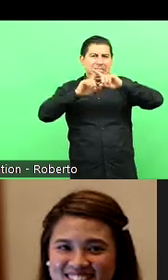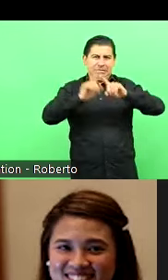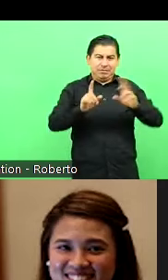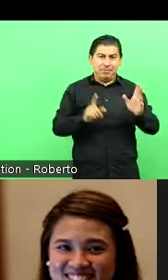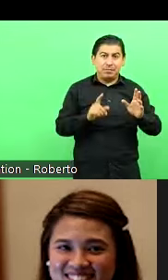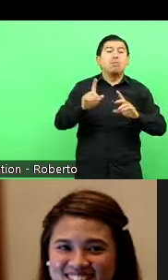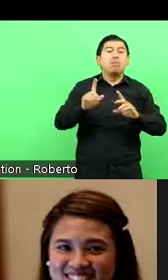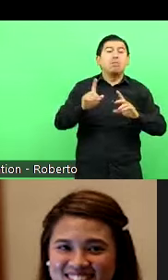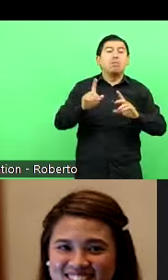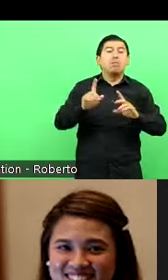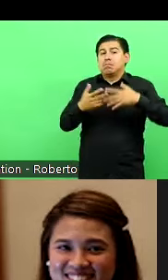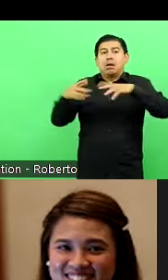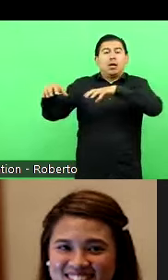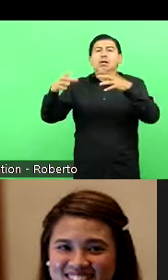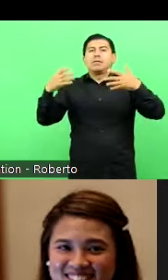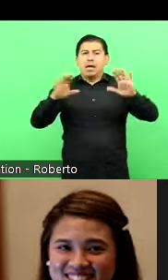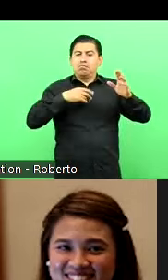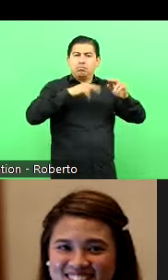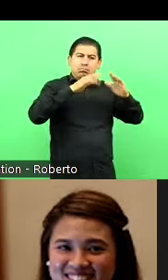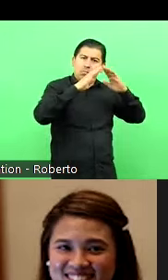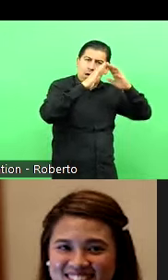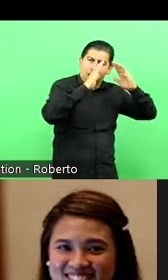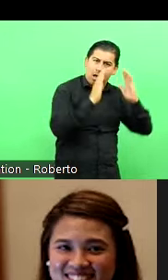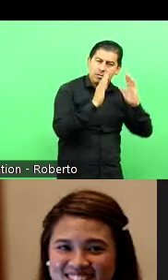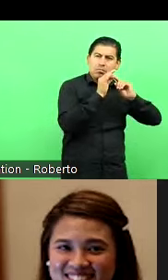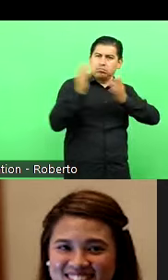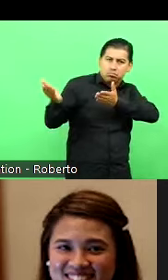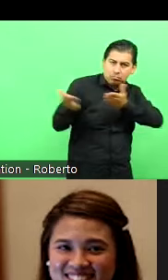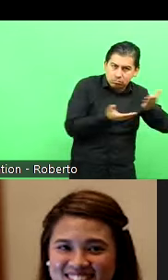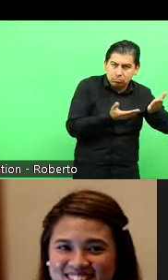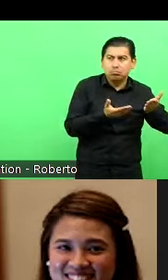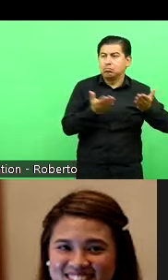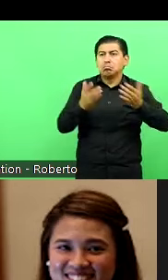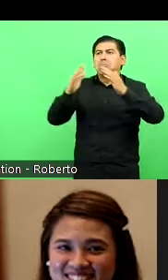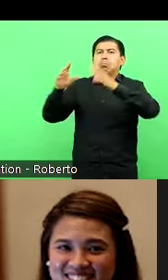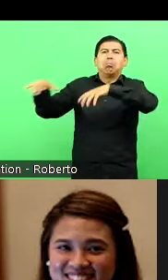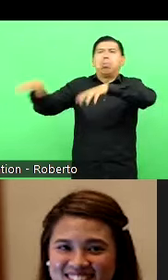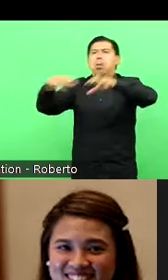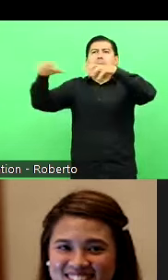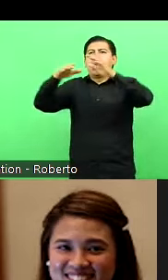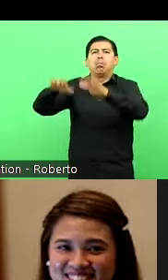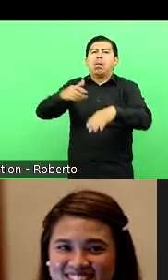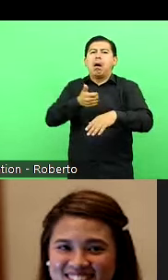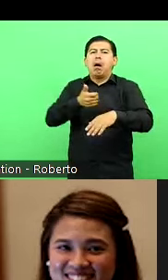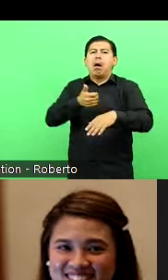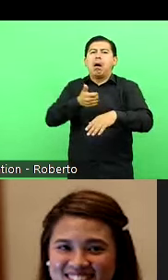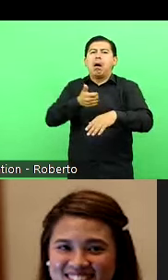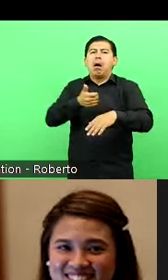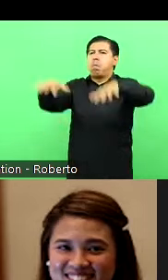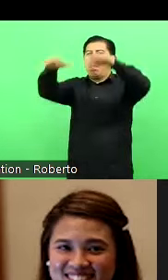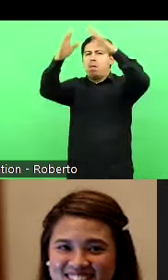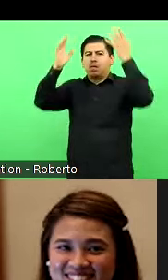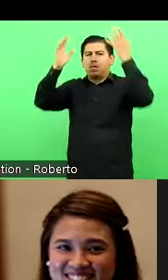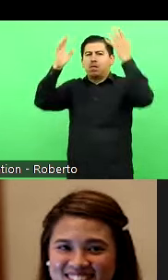Although this is because the scorecard resulted to a really low score